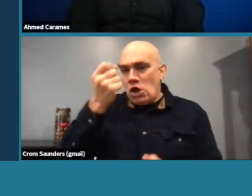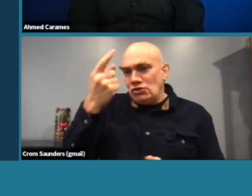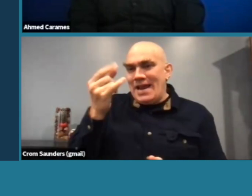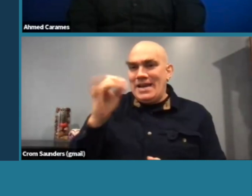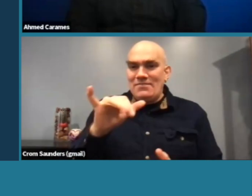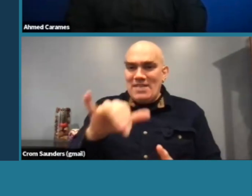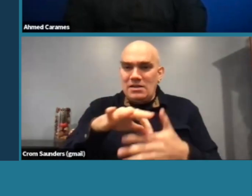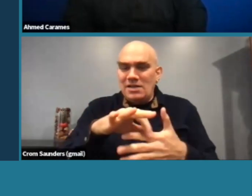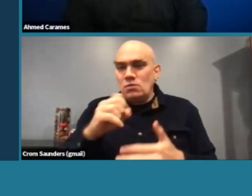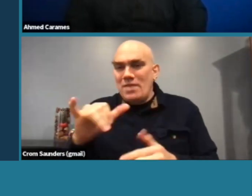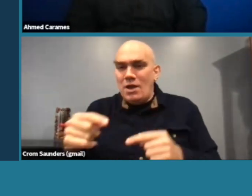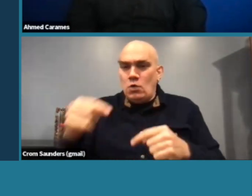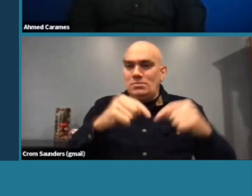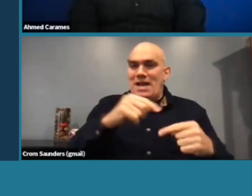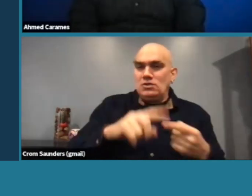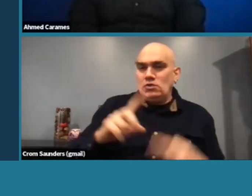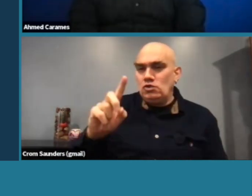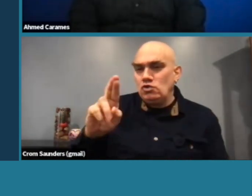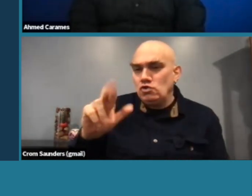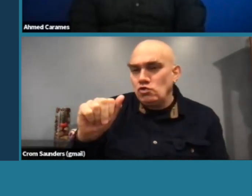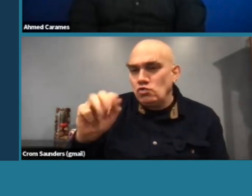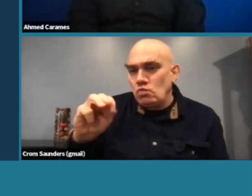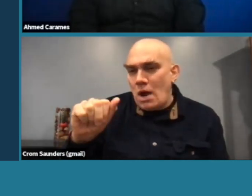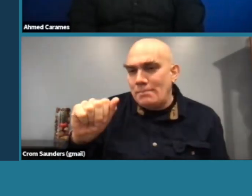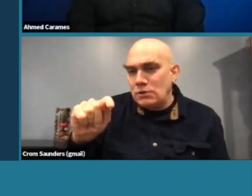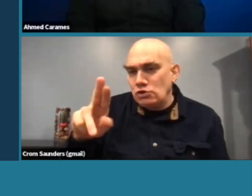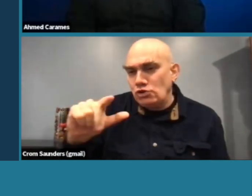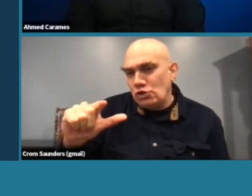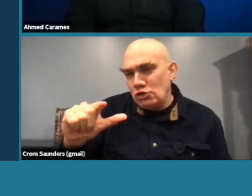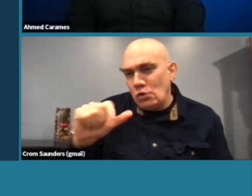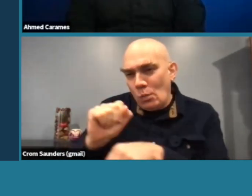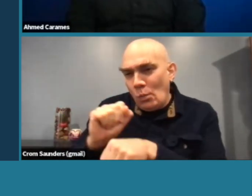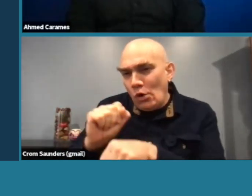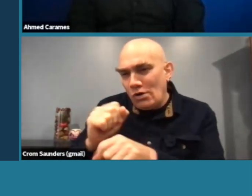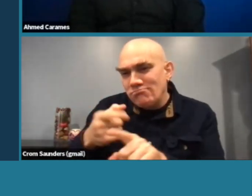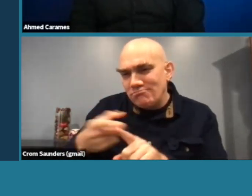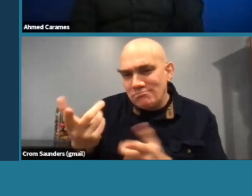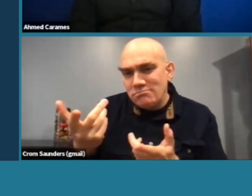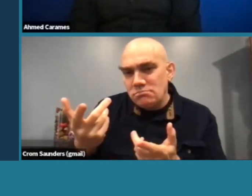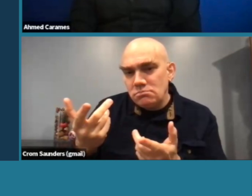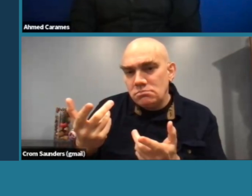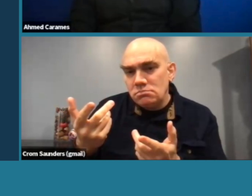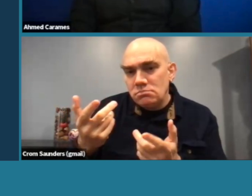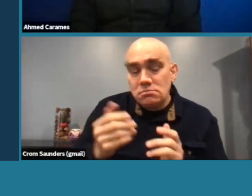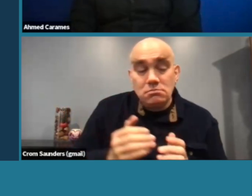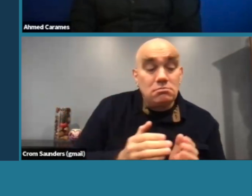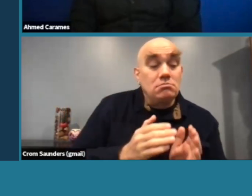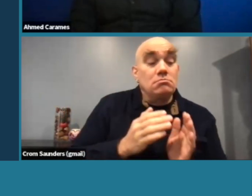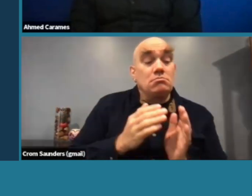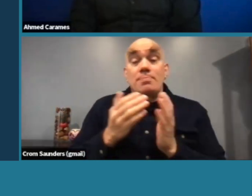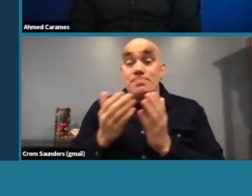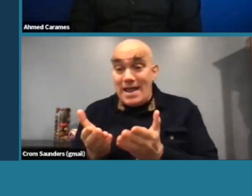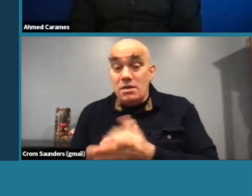Sometimes people will not understand that no matter if English is your first language or not. So it's a good idea to, and that goes back to